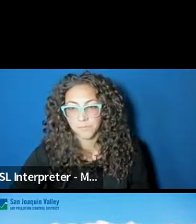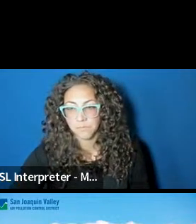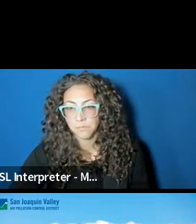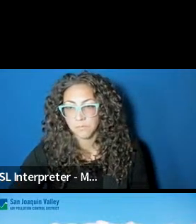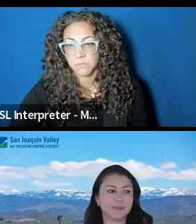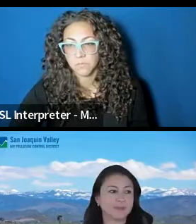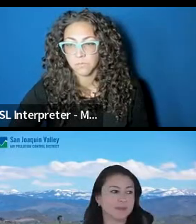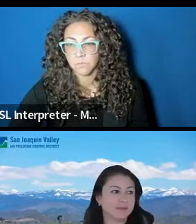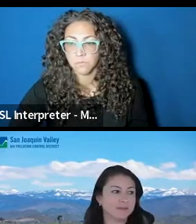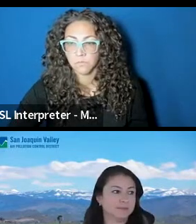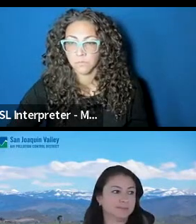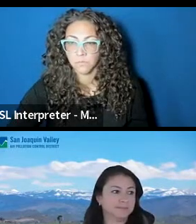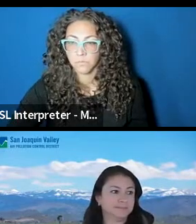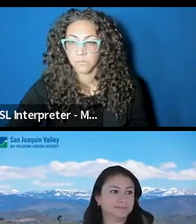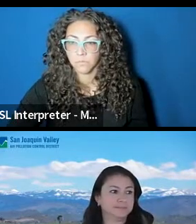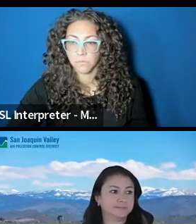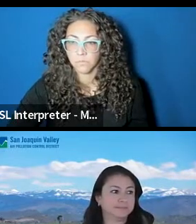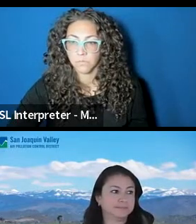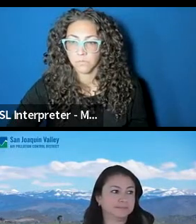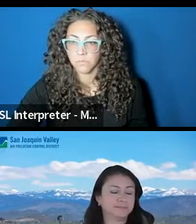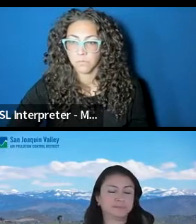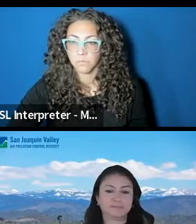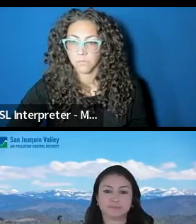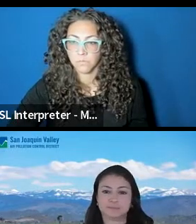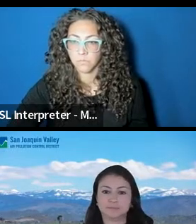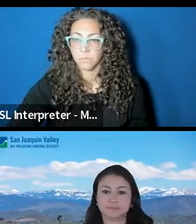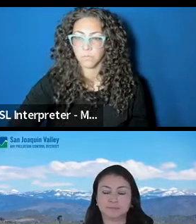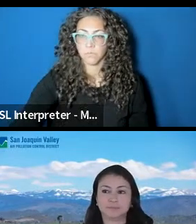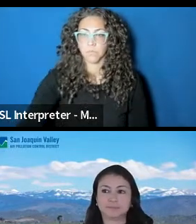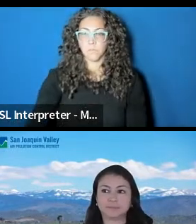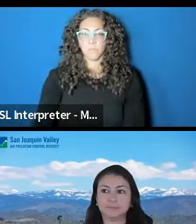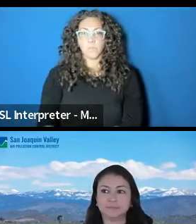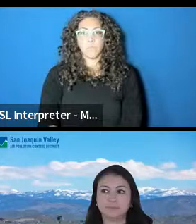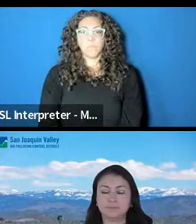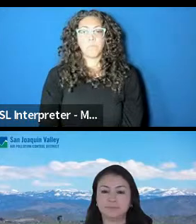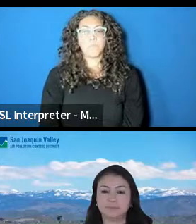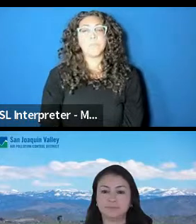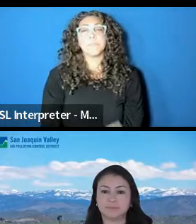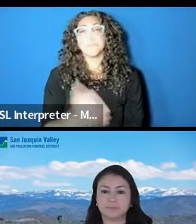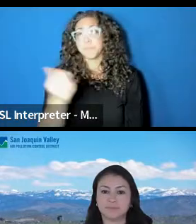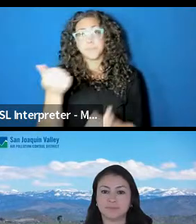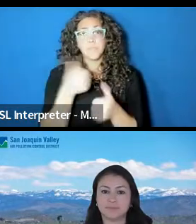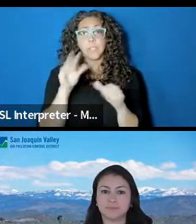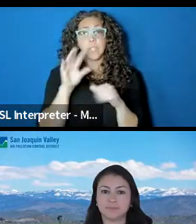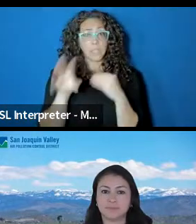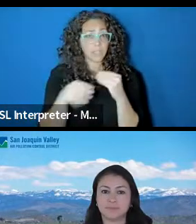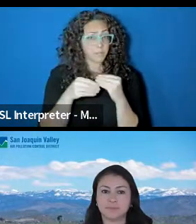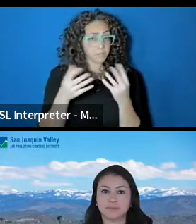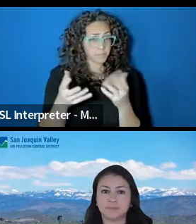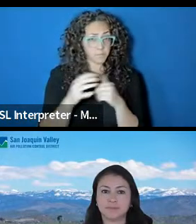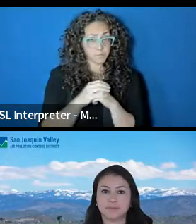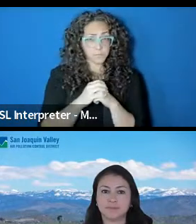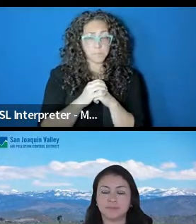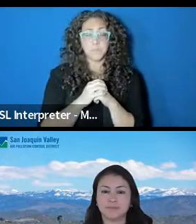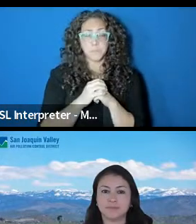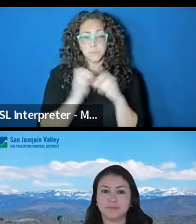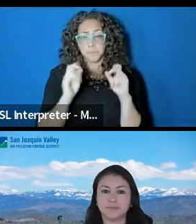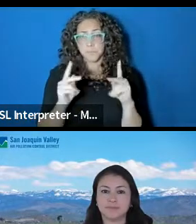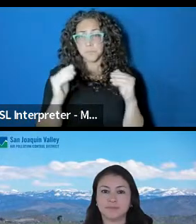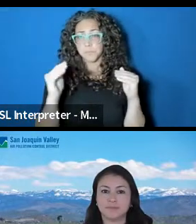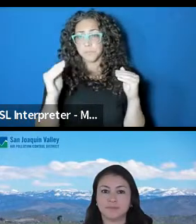All right. Anything else, Stephanie, your district you'd like to add around this measure? No. Okay. So I